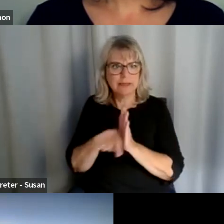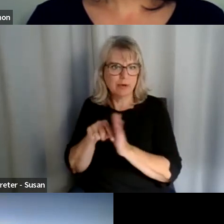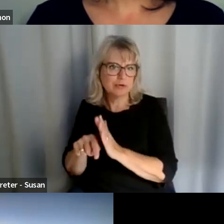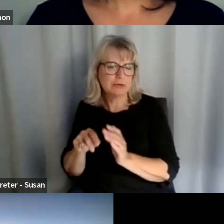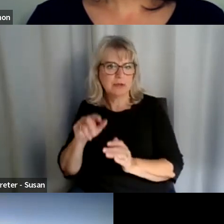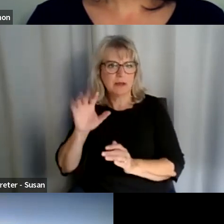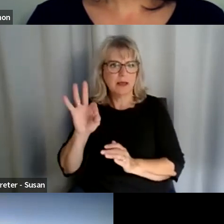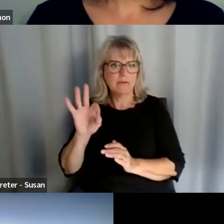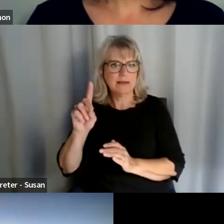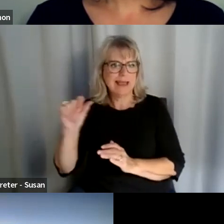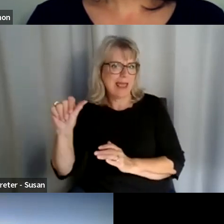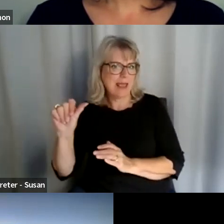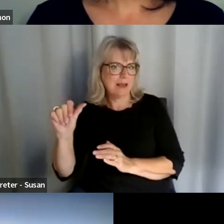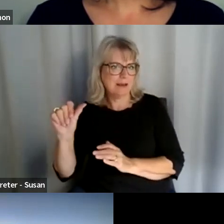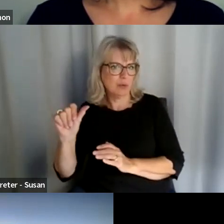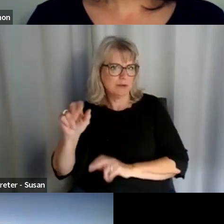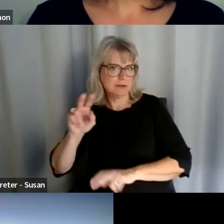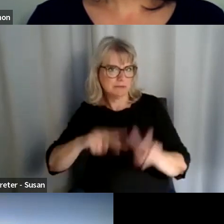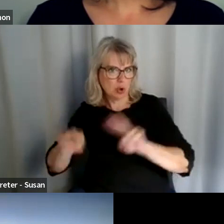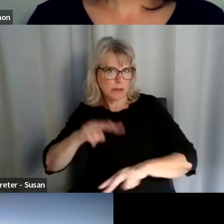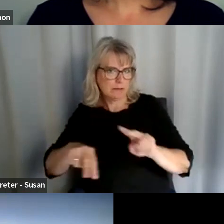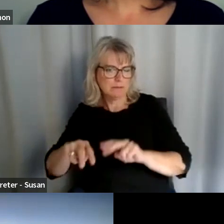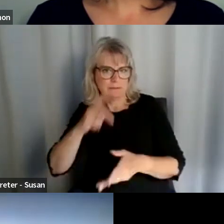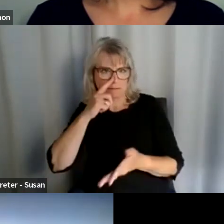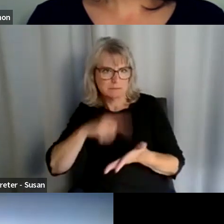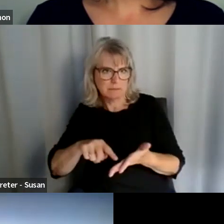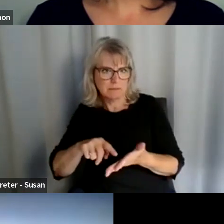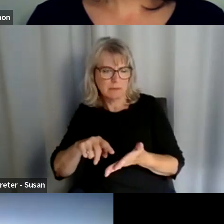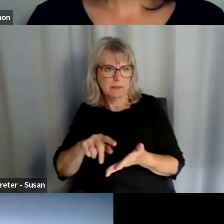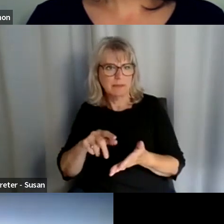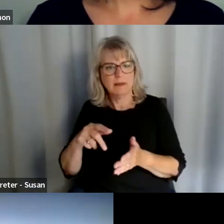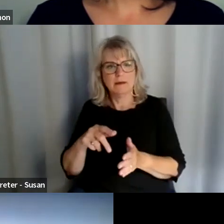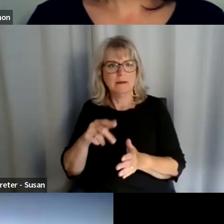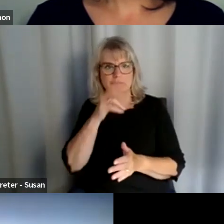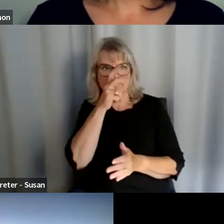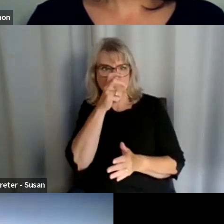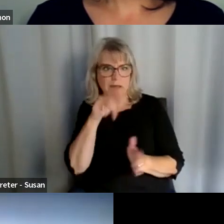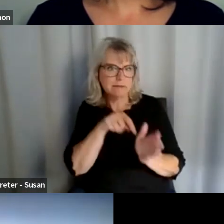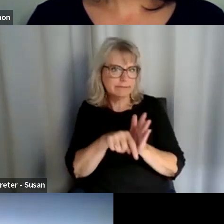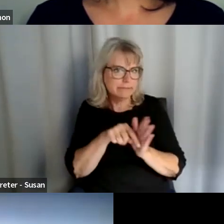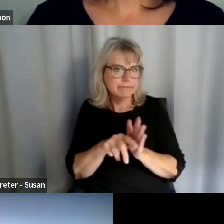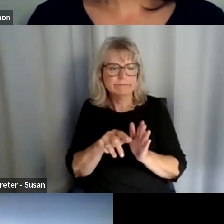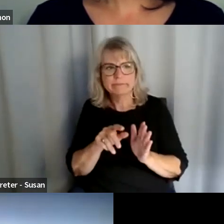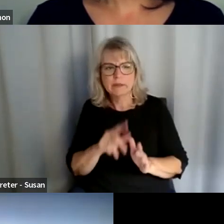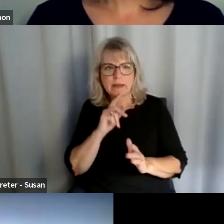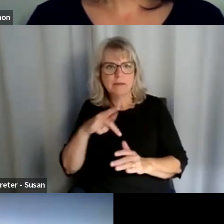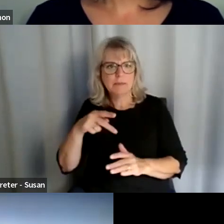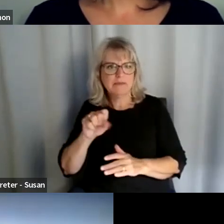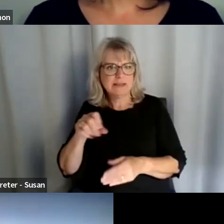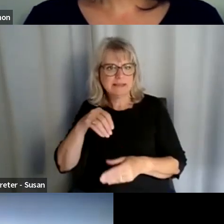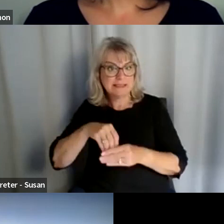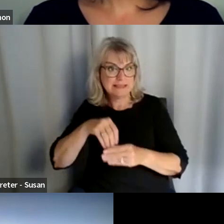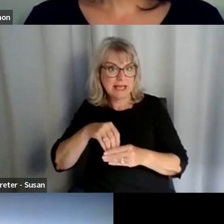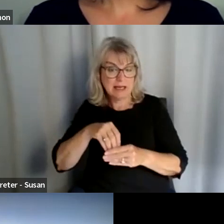where they had the pesticides had some had PFAS in it, and it turned out it was